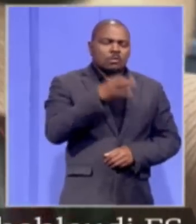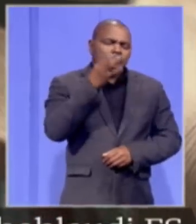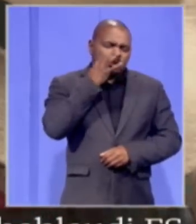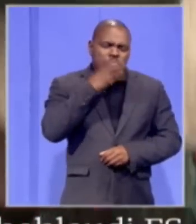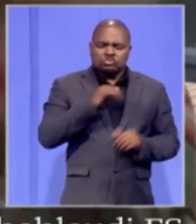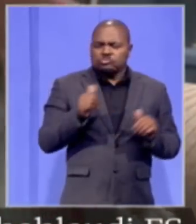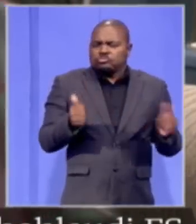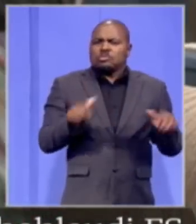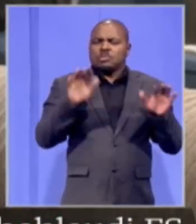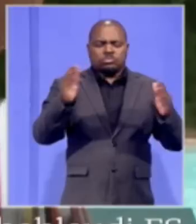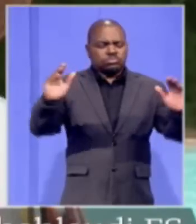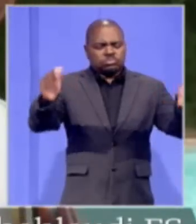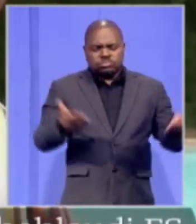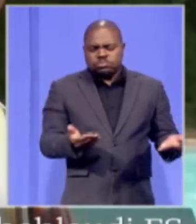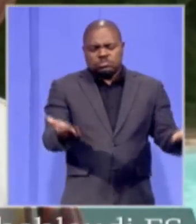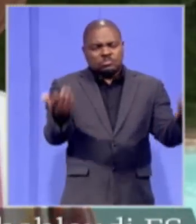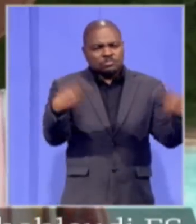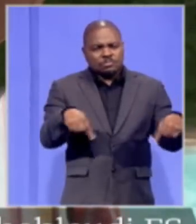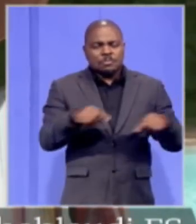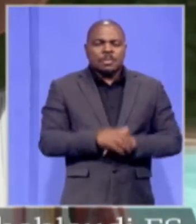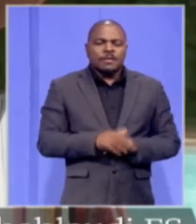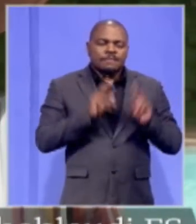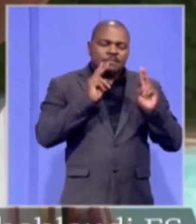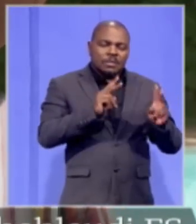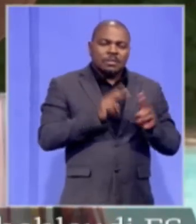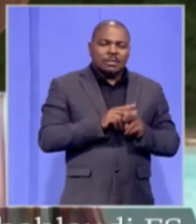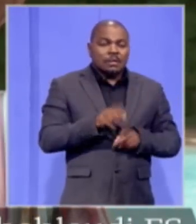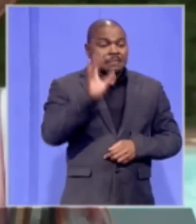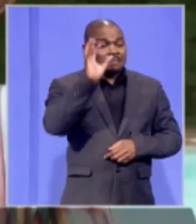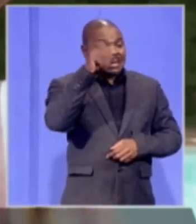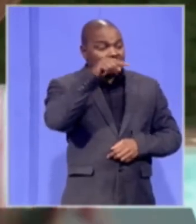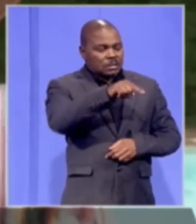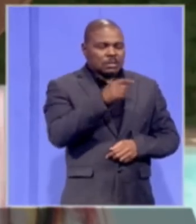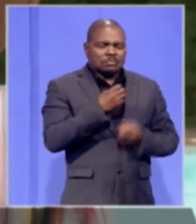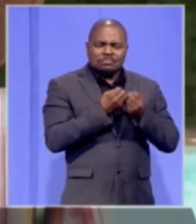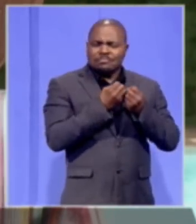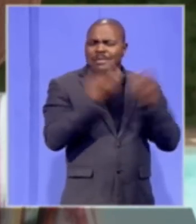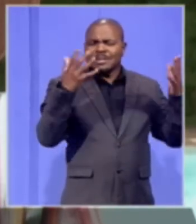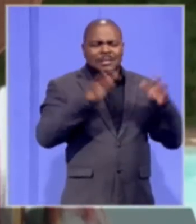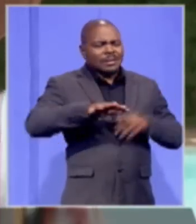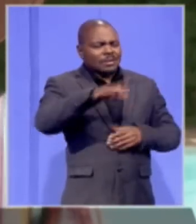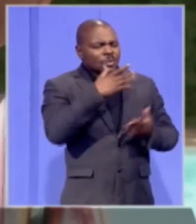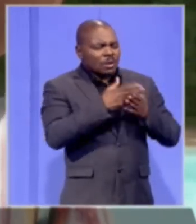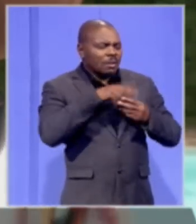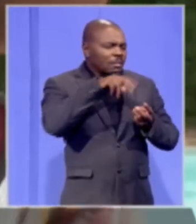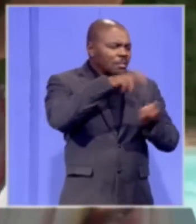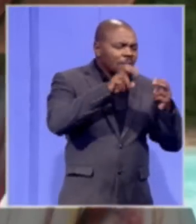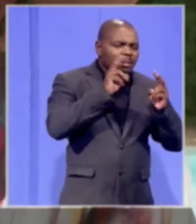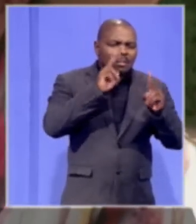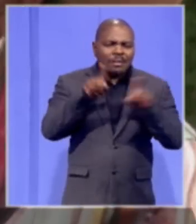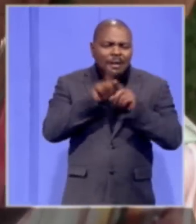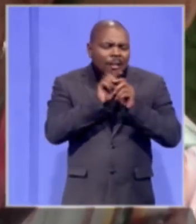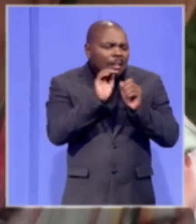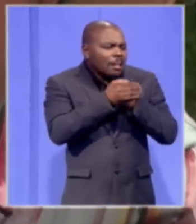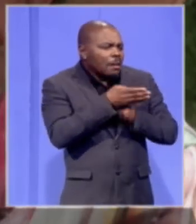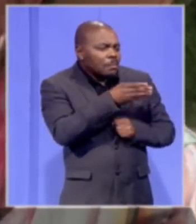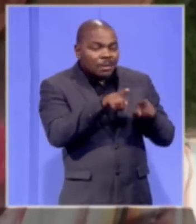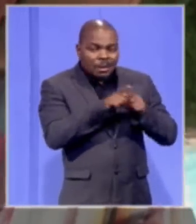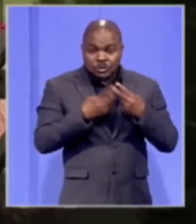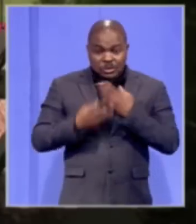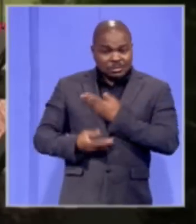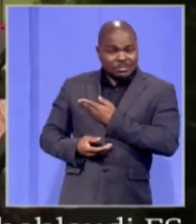ho amohela baeti. State ena le dibaka tse ngata tsa bo tshori tse leng ho di ipatile bona sebaka se re leng ho sona